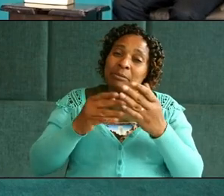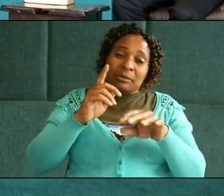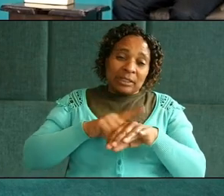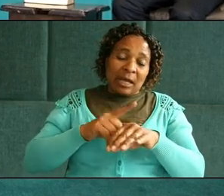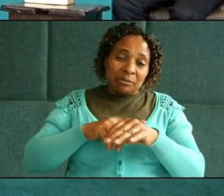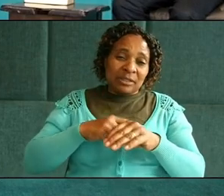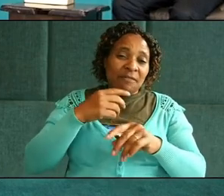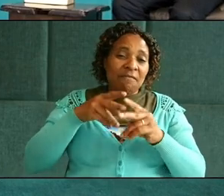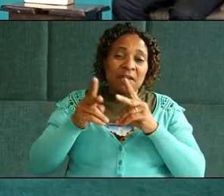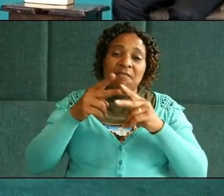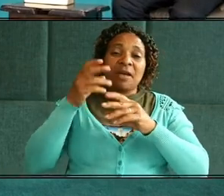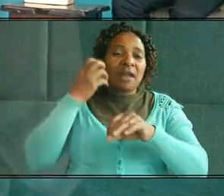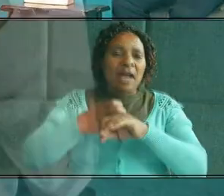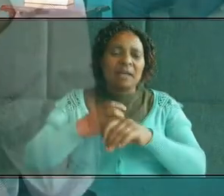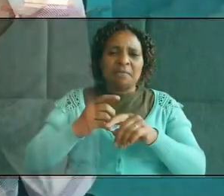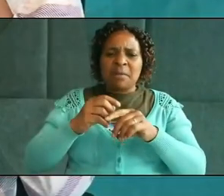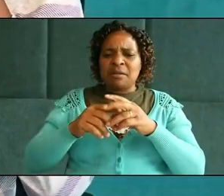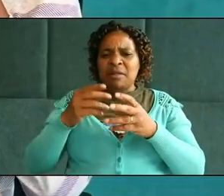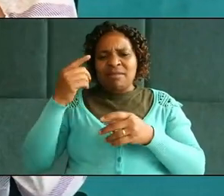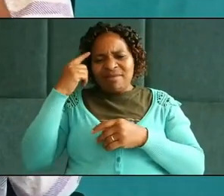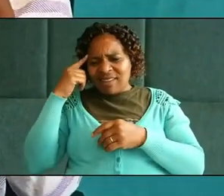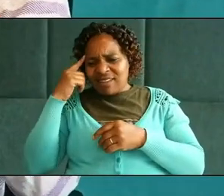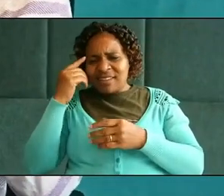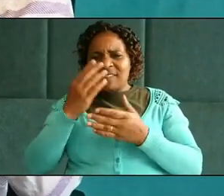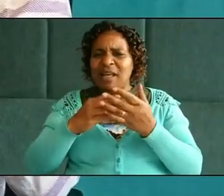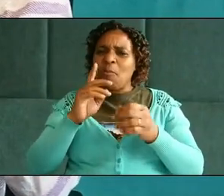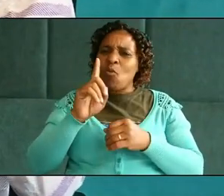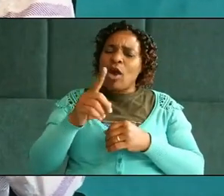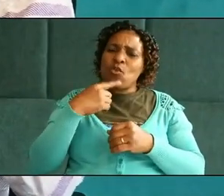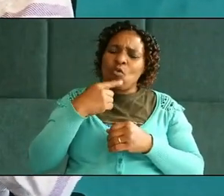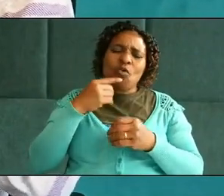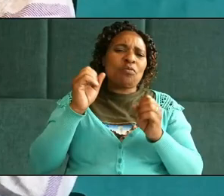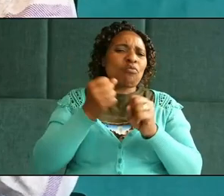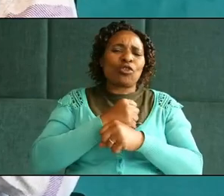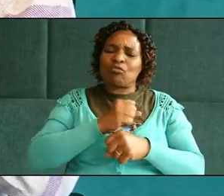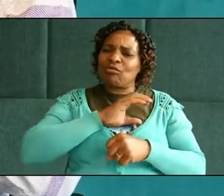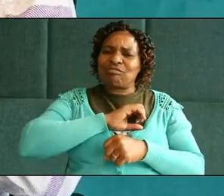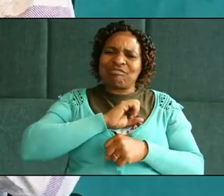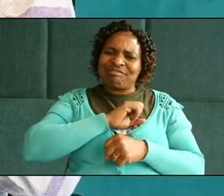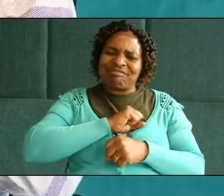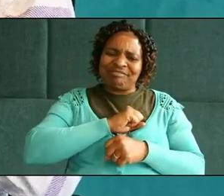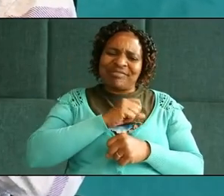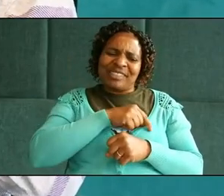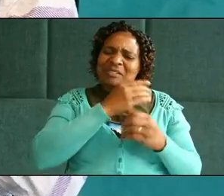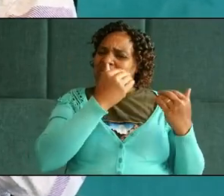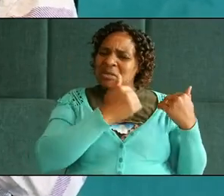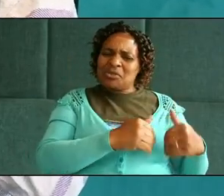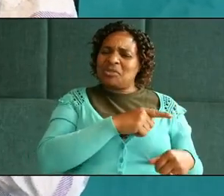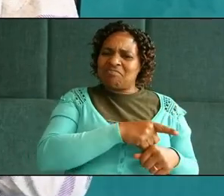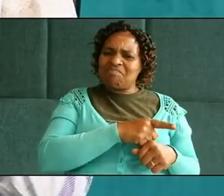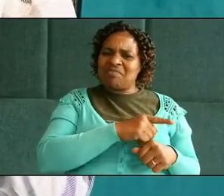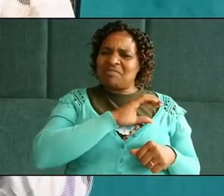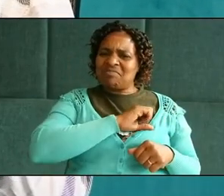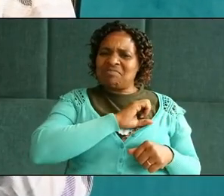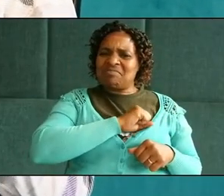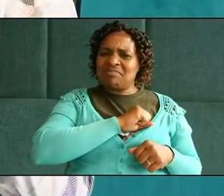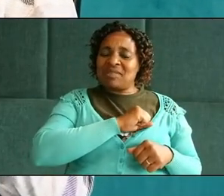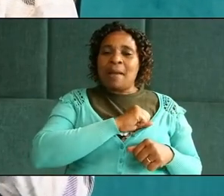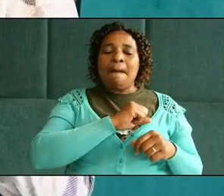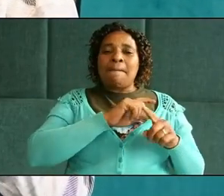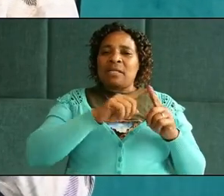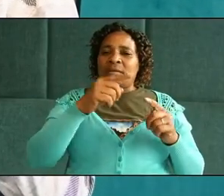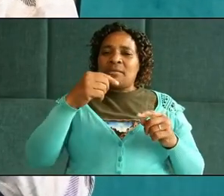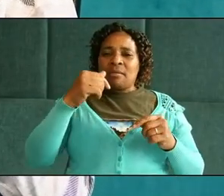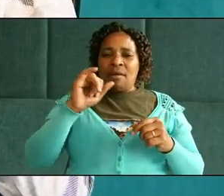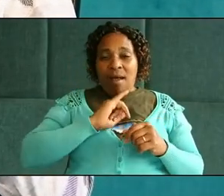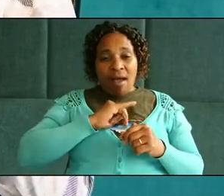imagine someone who I can't tolerate disturbing me. But I'm not patient to the person. Yeah. So I think